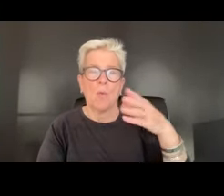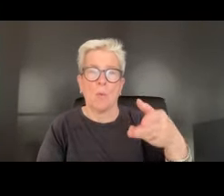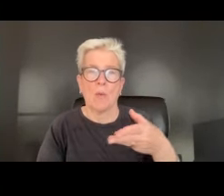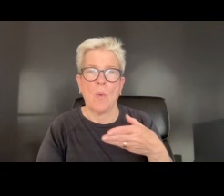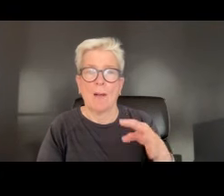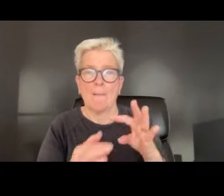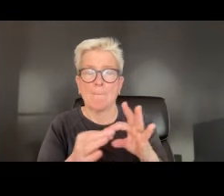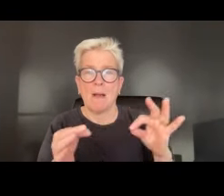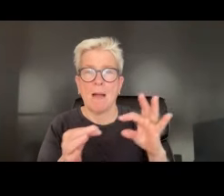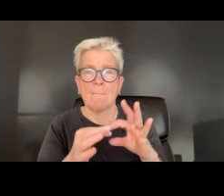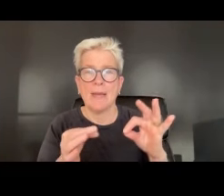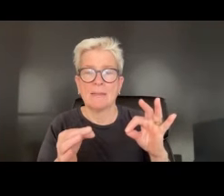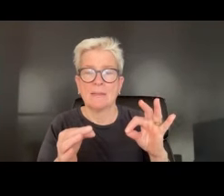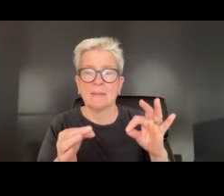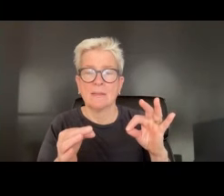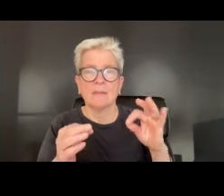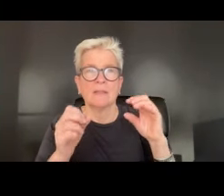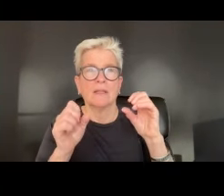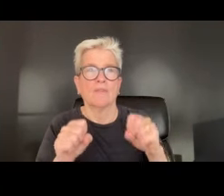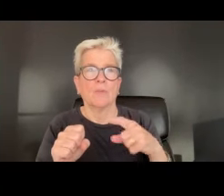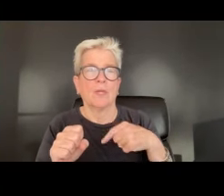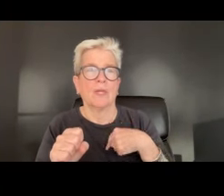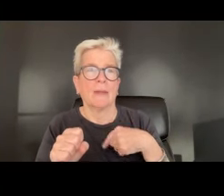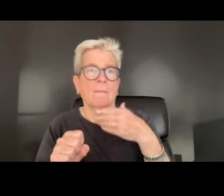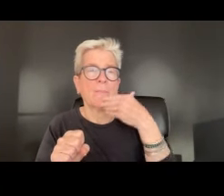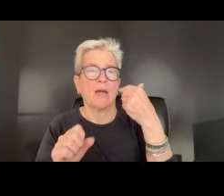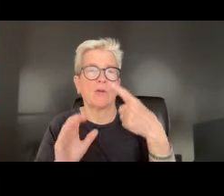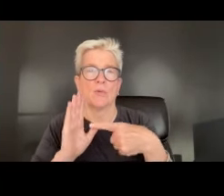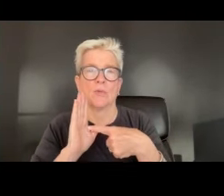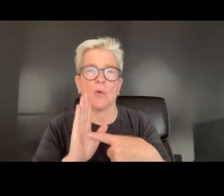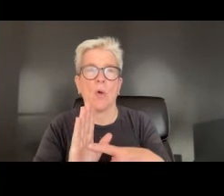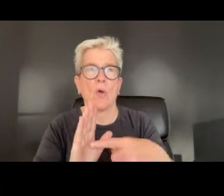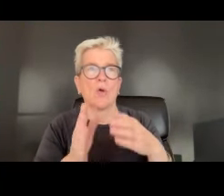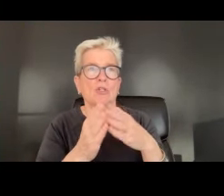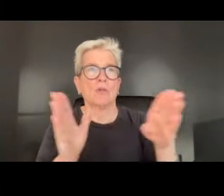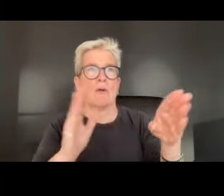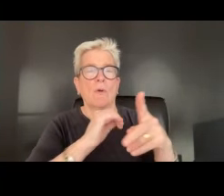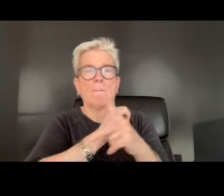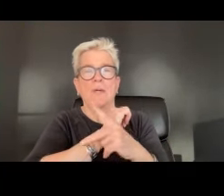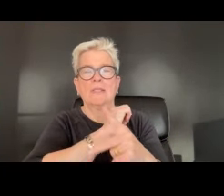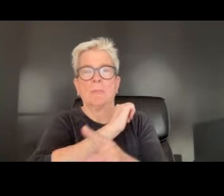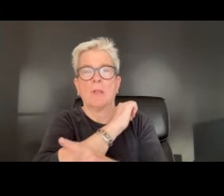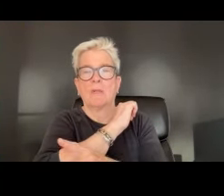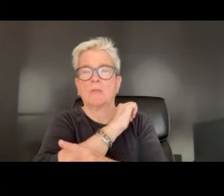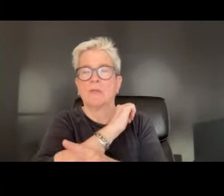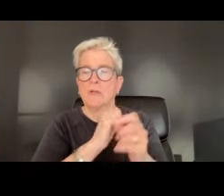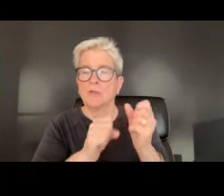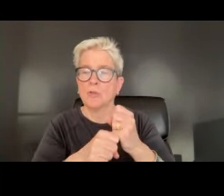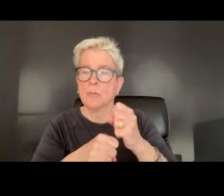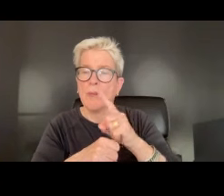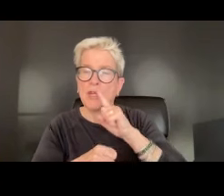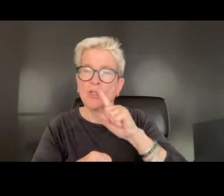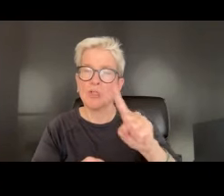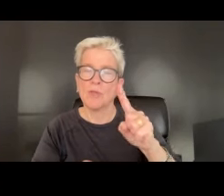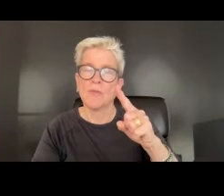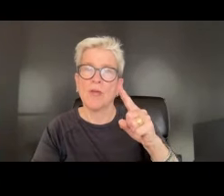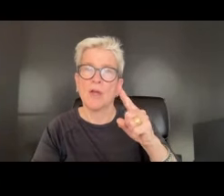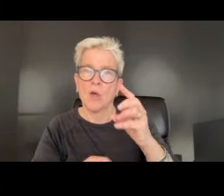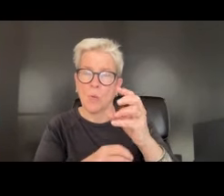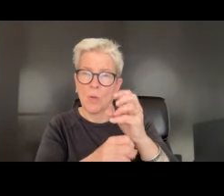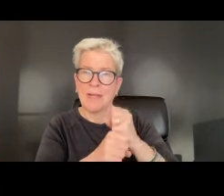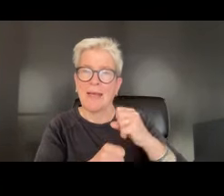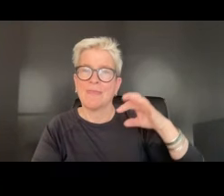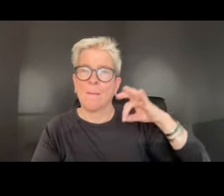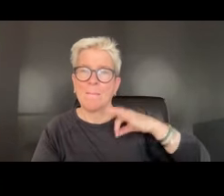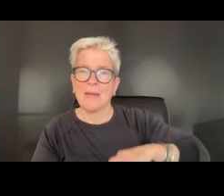to if we could better reflect sort of general principles to make sure that we are getting those benefits of a